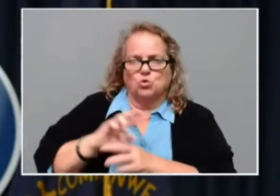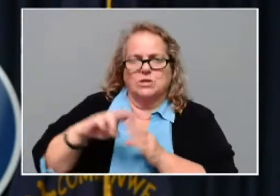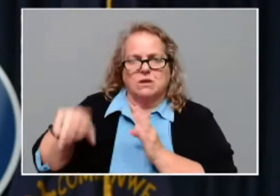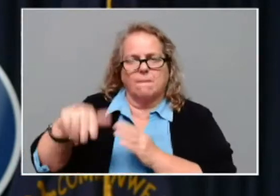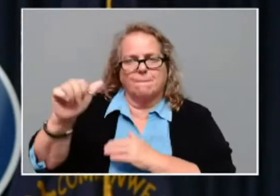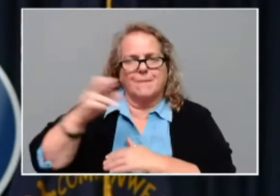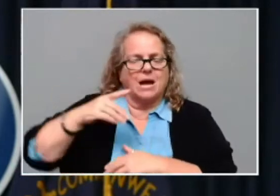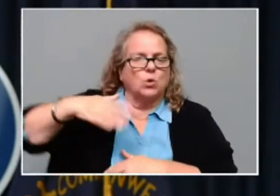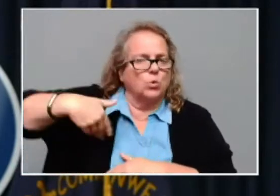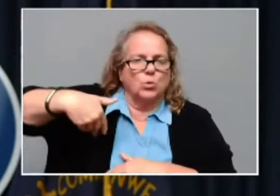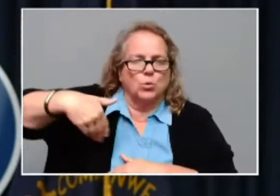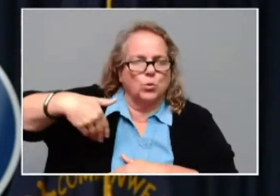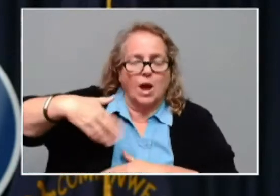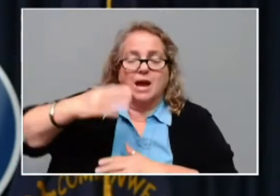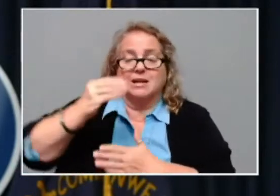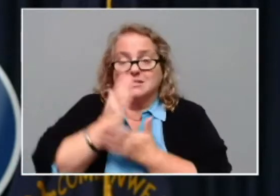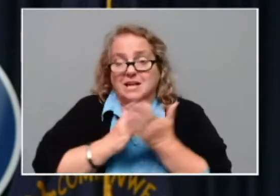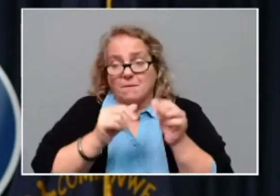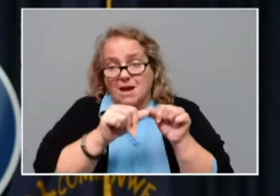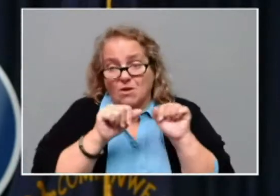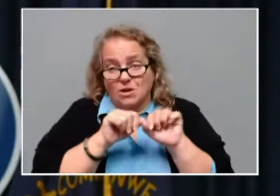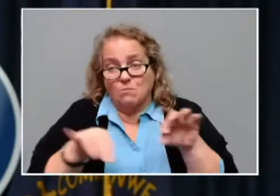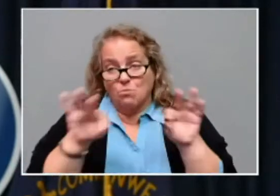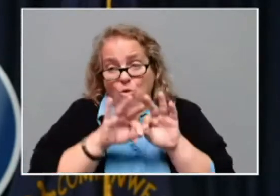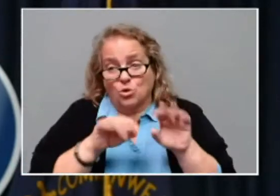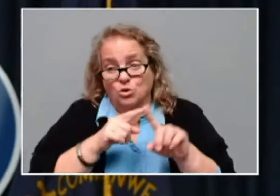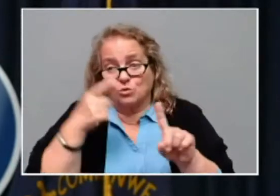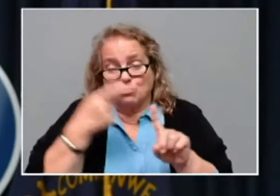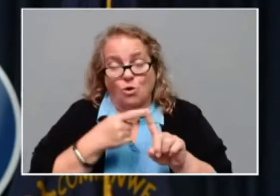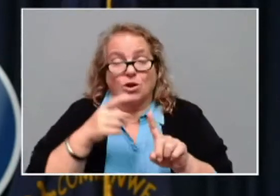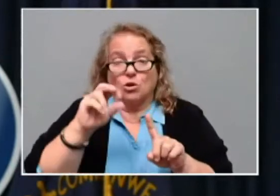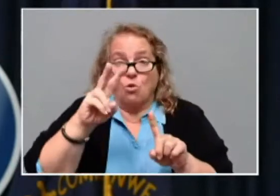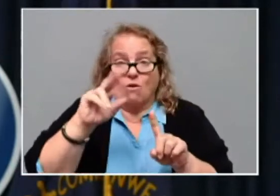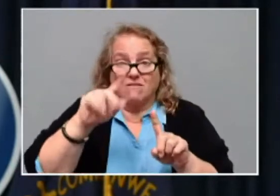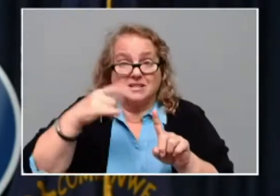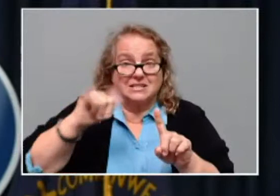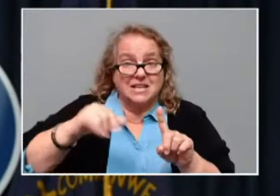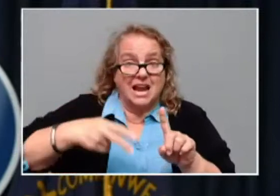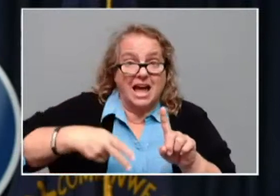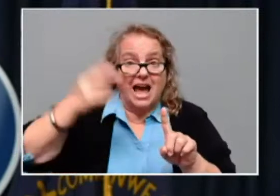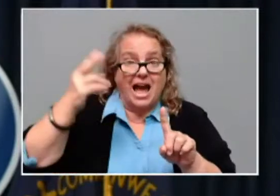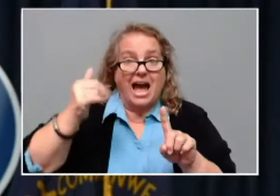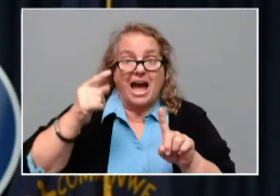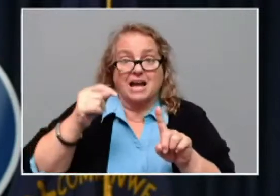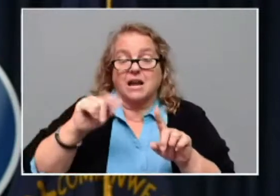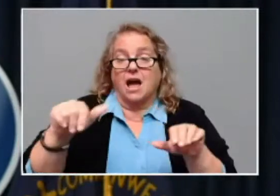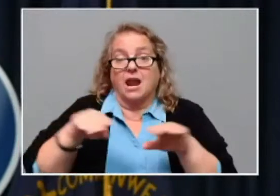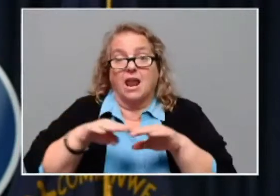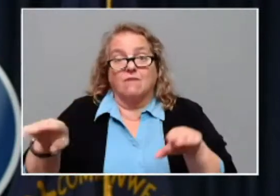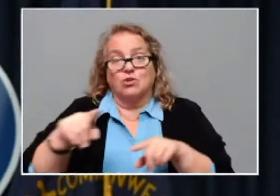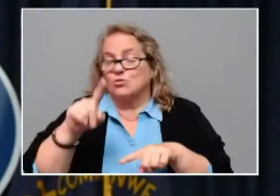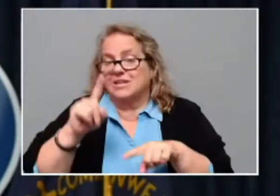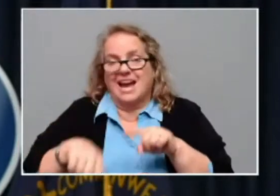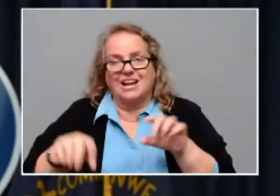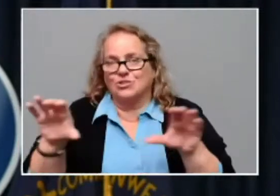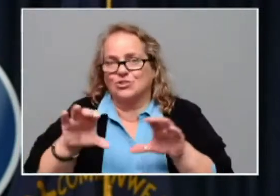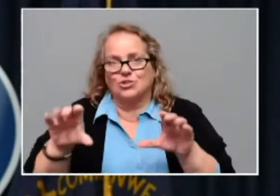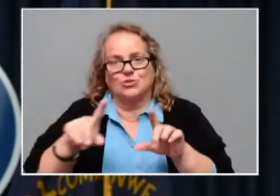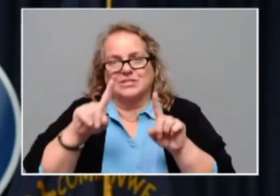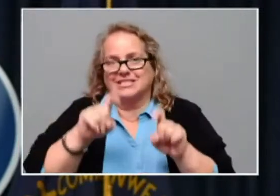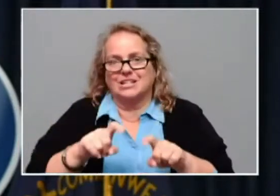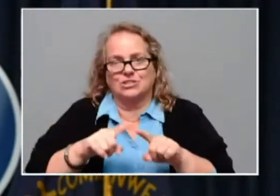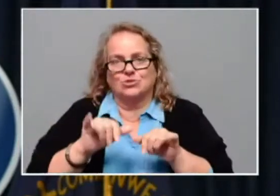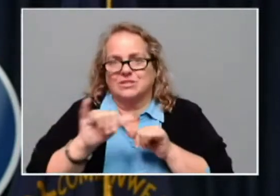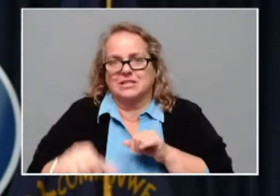important to point out that COVID's still overwhelming at a level that you cannot do test to stay. And we've seen some schools out for at least a